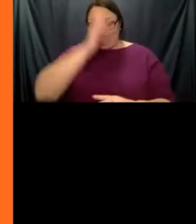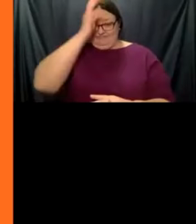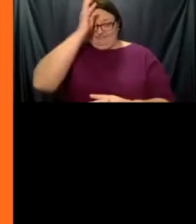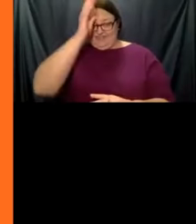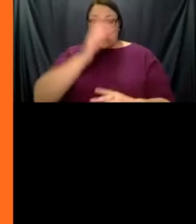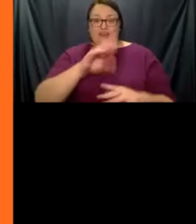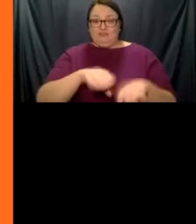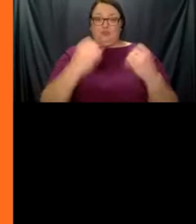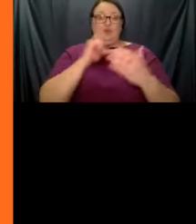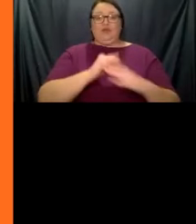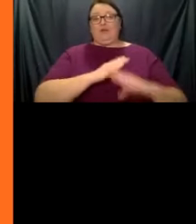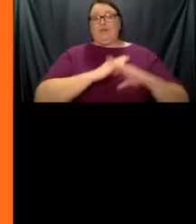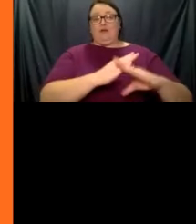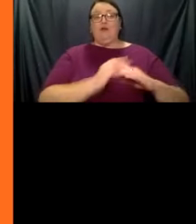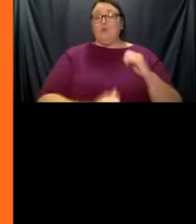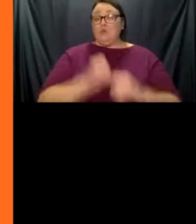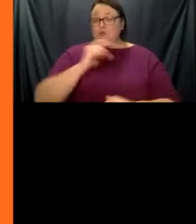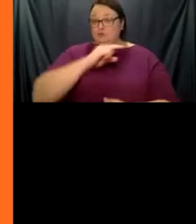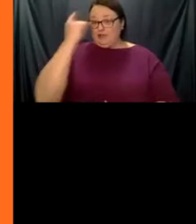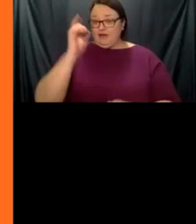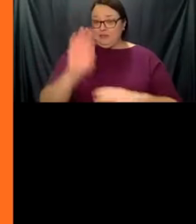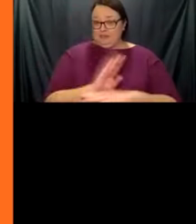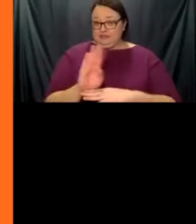esa vecindad,